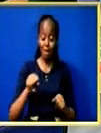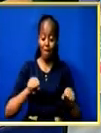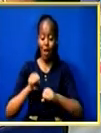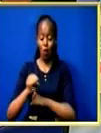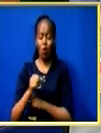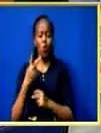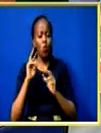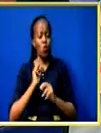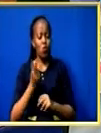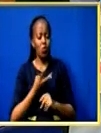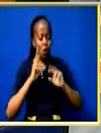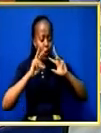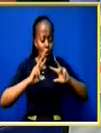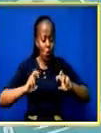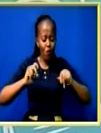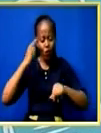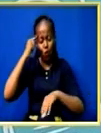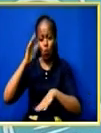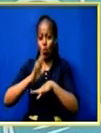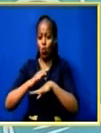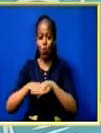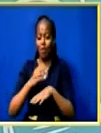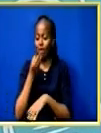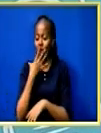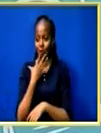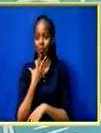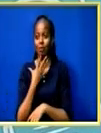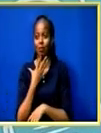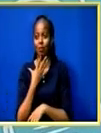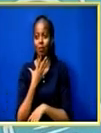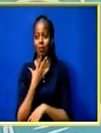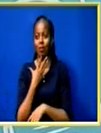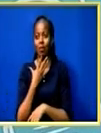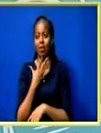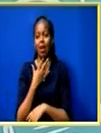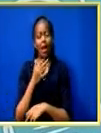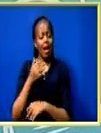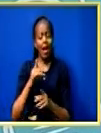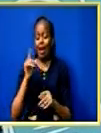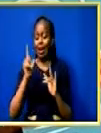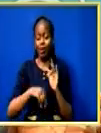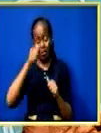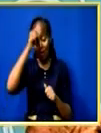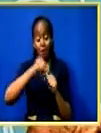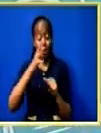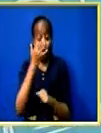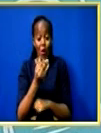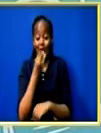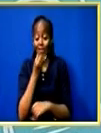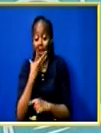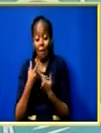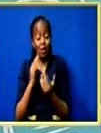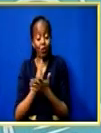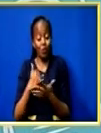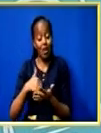could look for some good flowers. I can't even remember why we were eating them, but we I know!